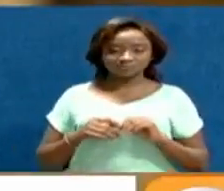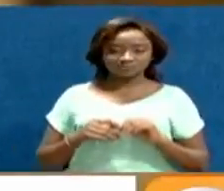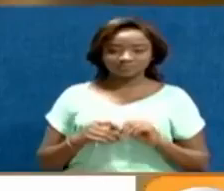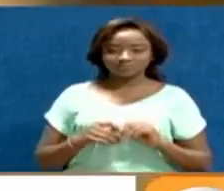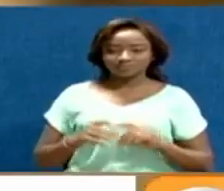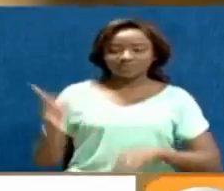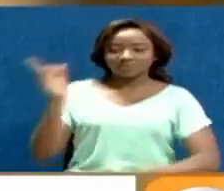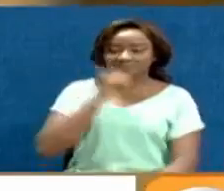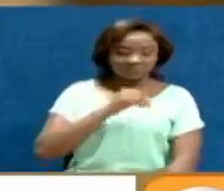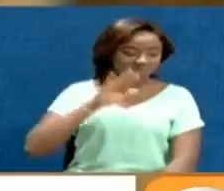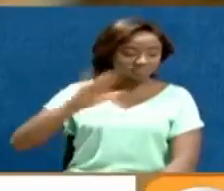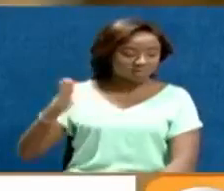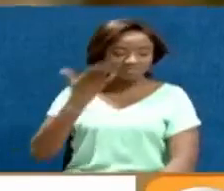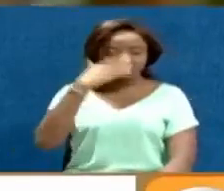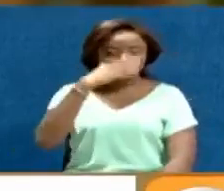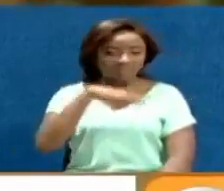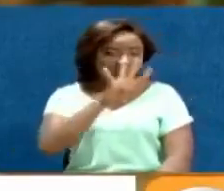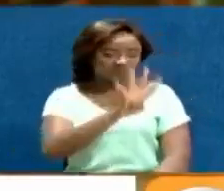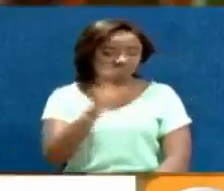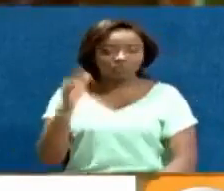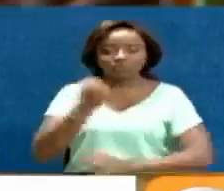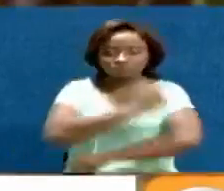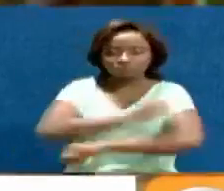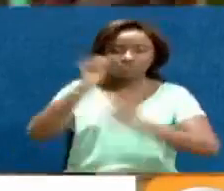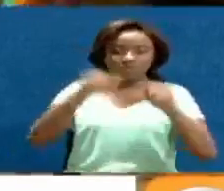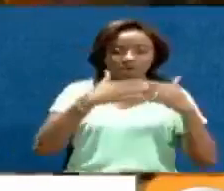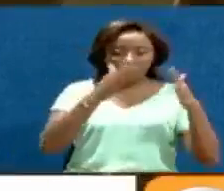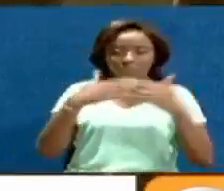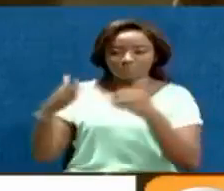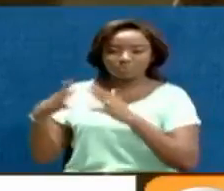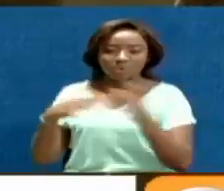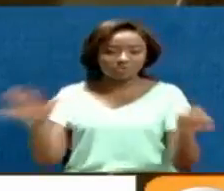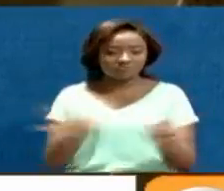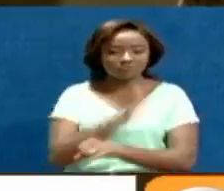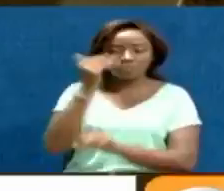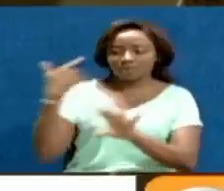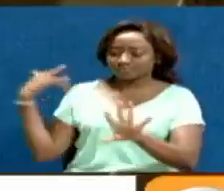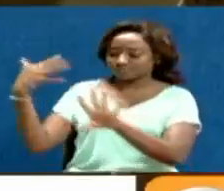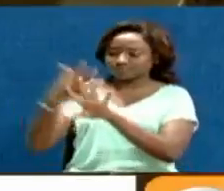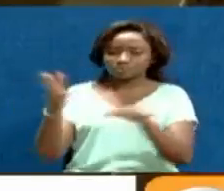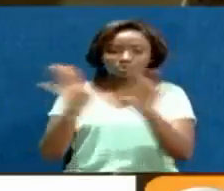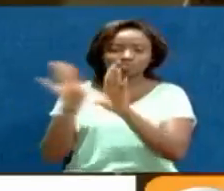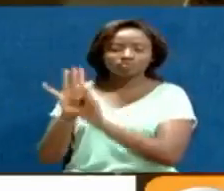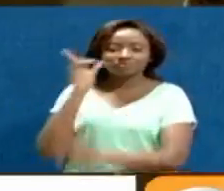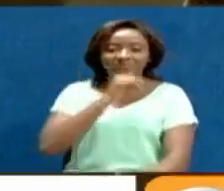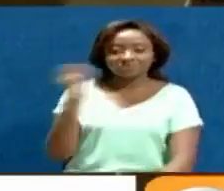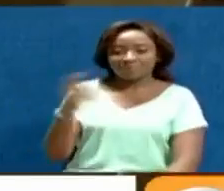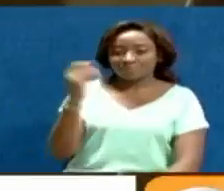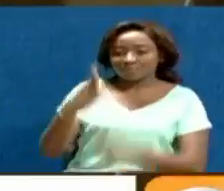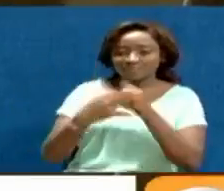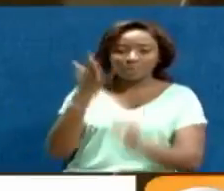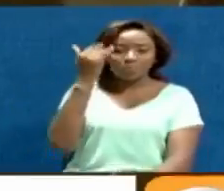Only 4 days remain before schools finally reopen fully in the country after being closed for close to 9 months following